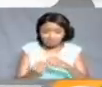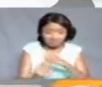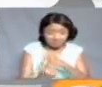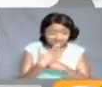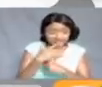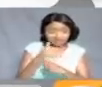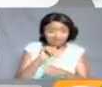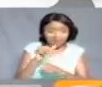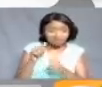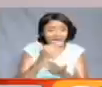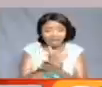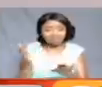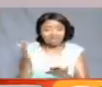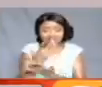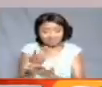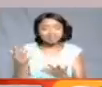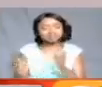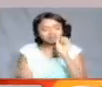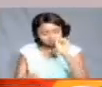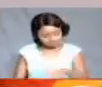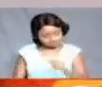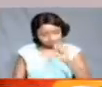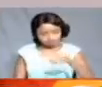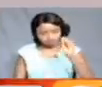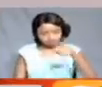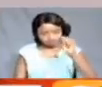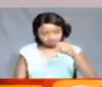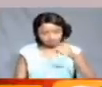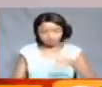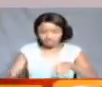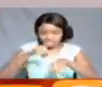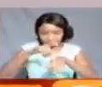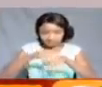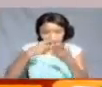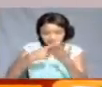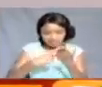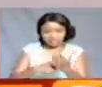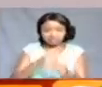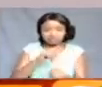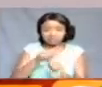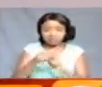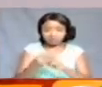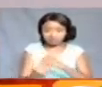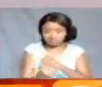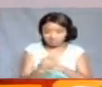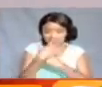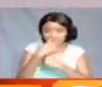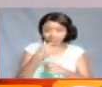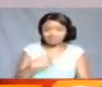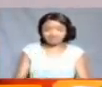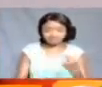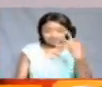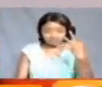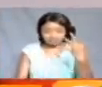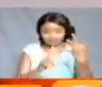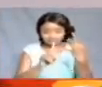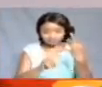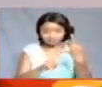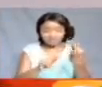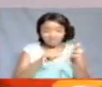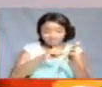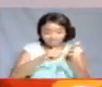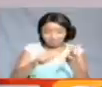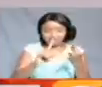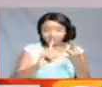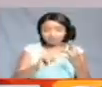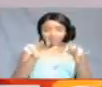else? Exactly, and when you're talking about influence, there are three things. There's brand, marketing, and sales. Sales is,